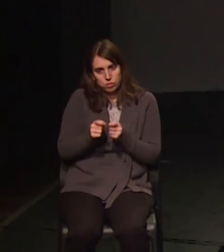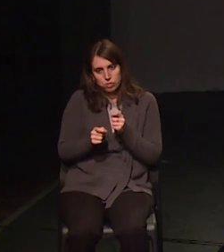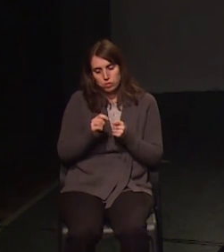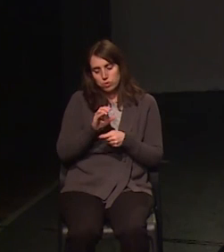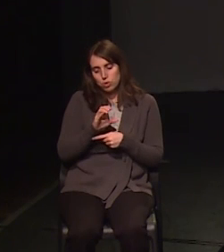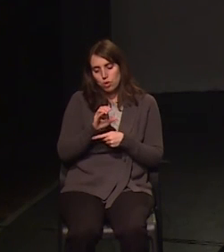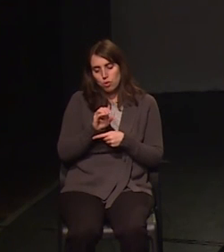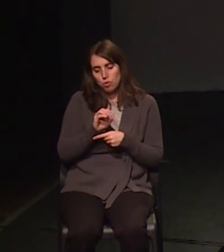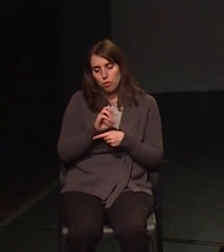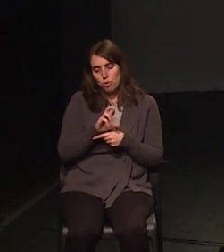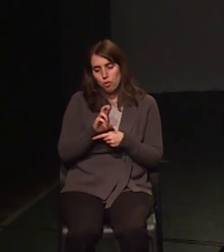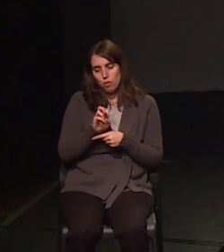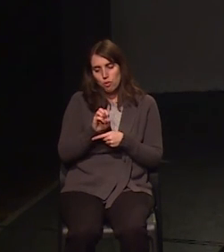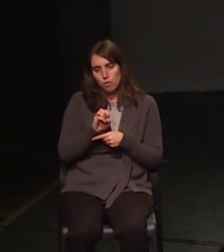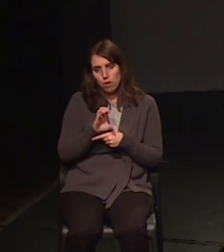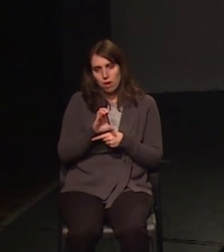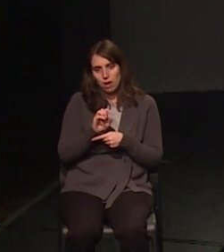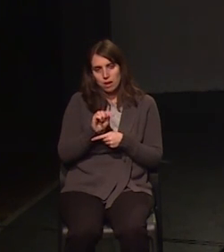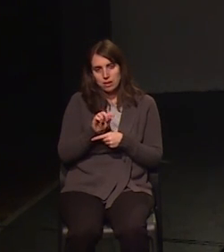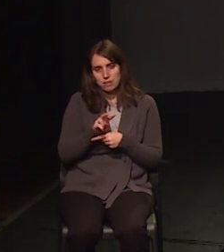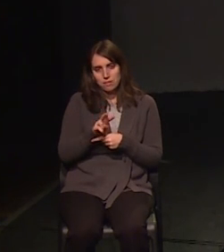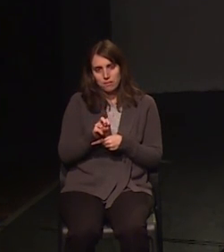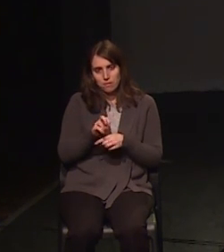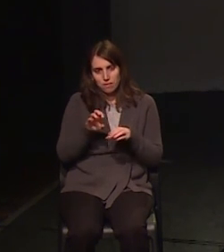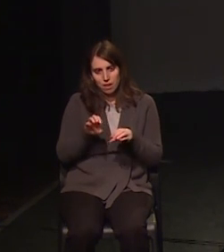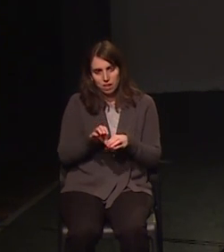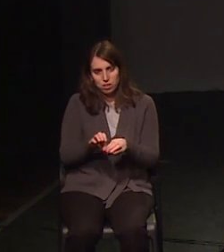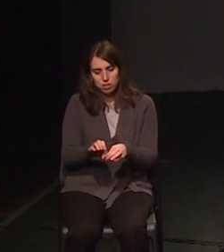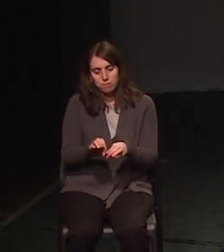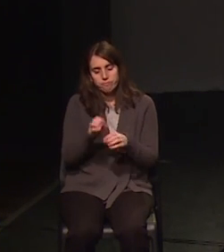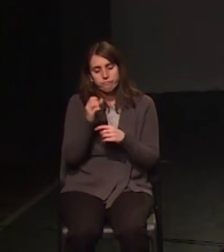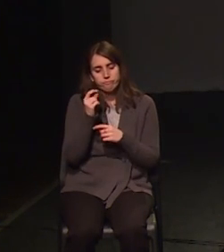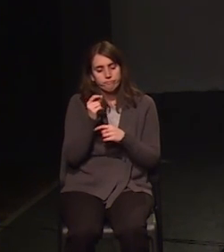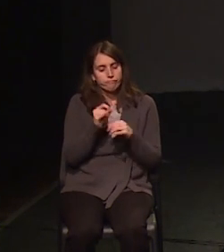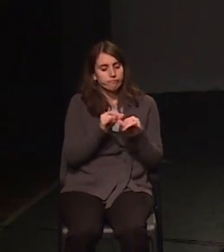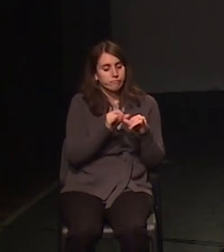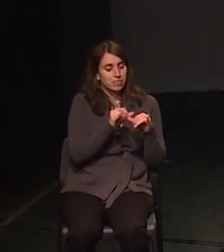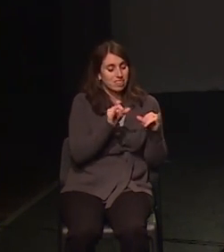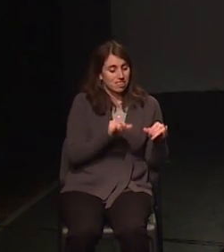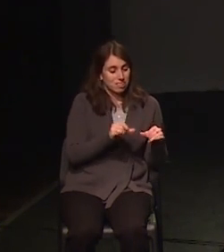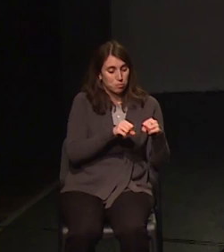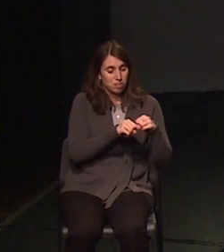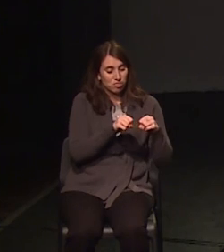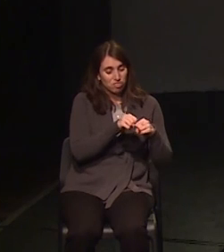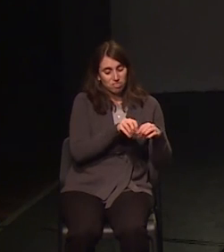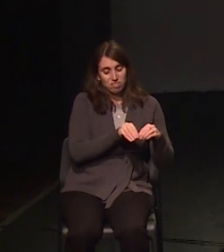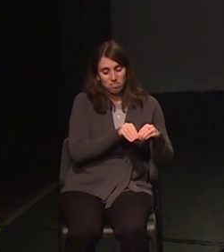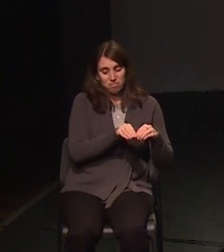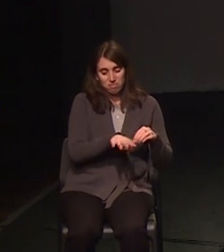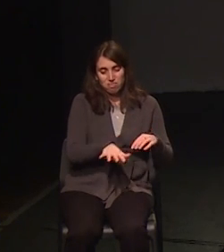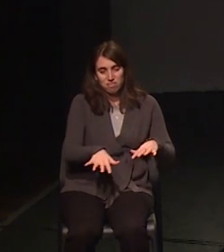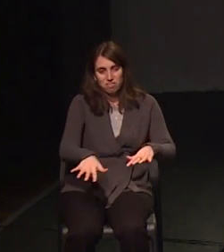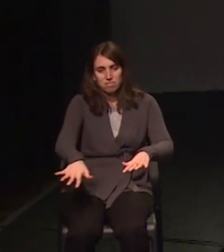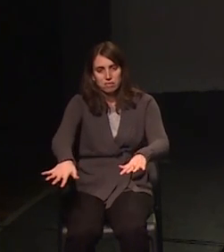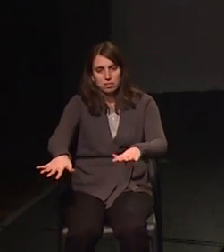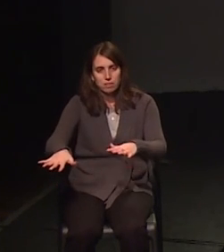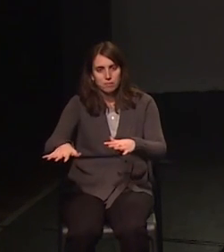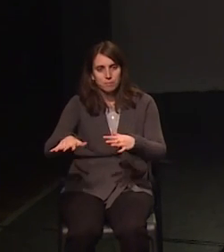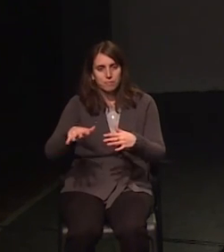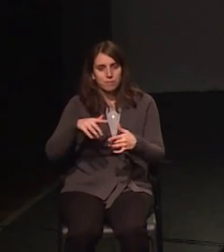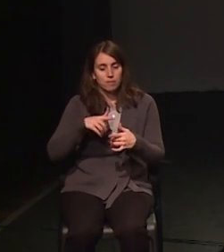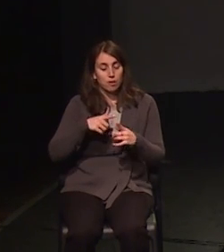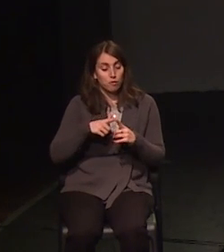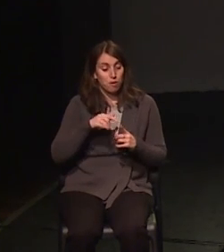but understanding the systems and structures that have gotten to where we are today, and being able to extrapolate from there the